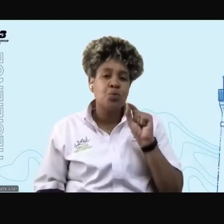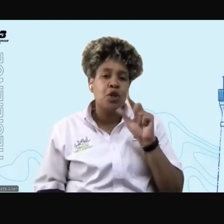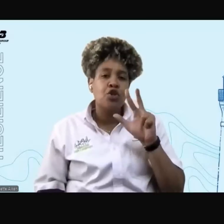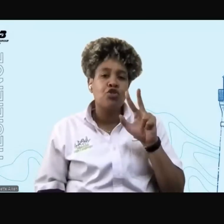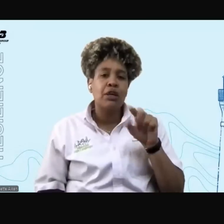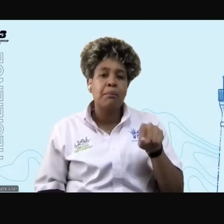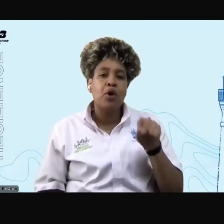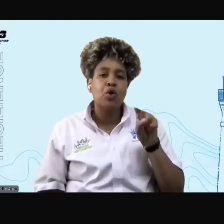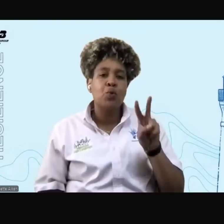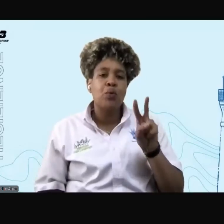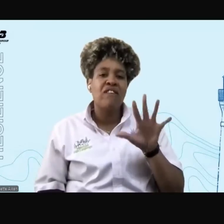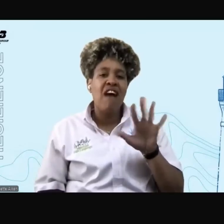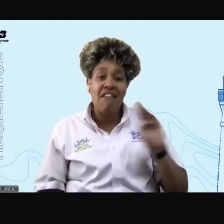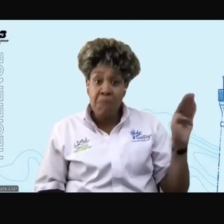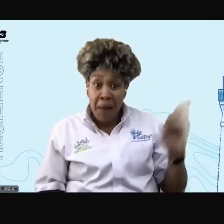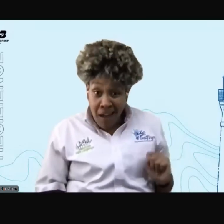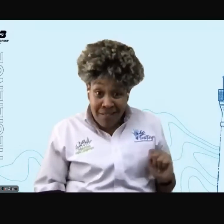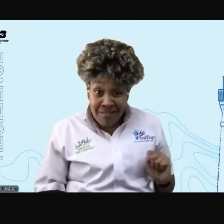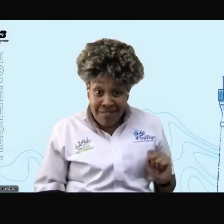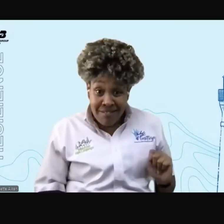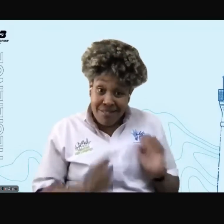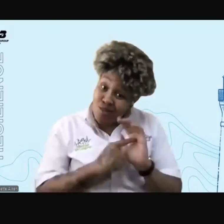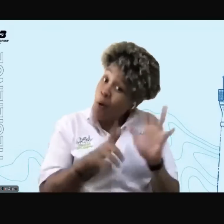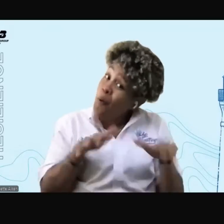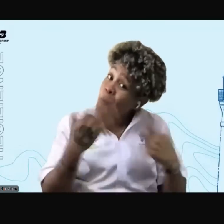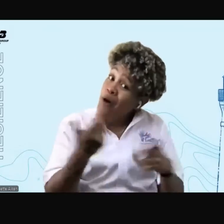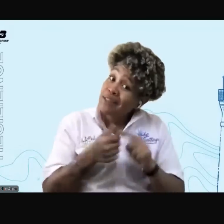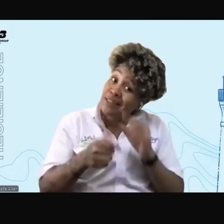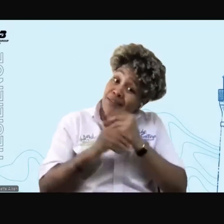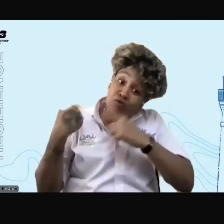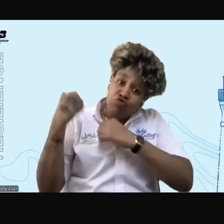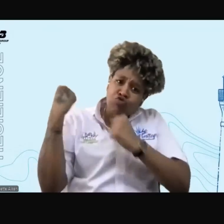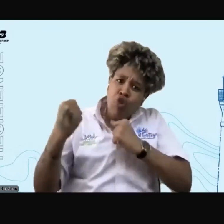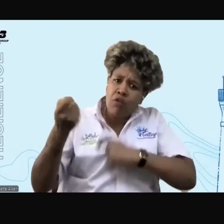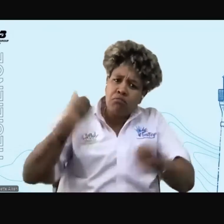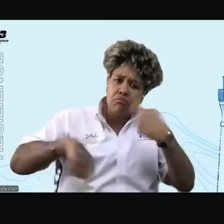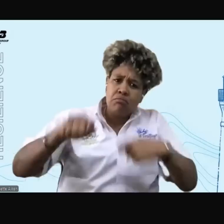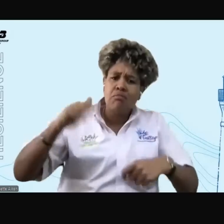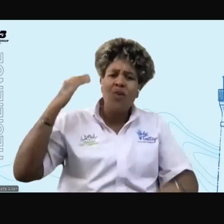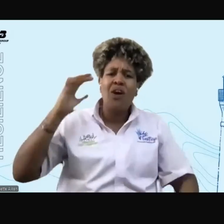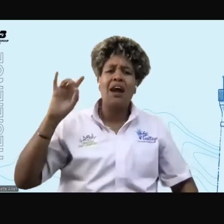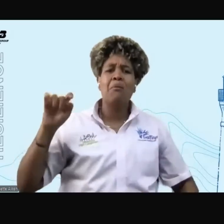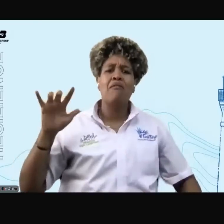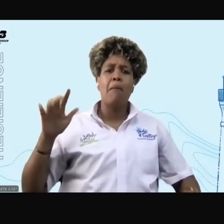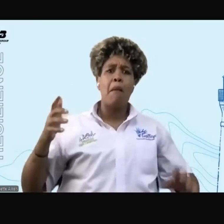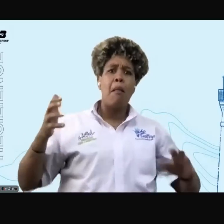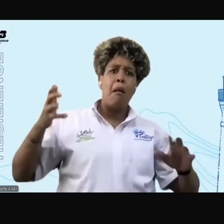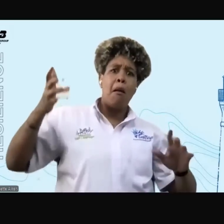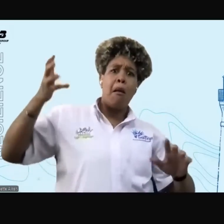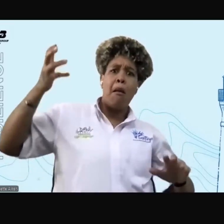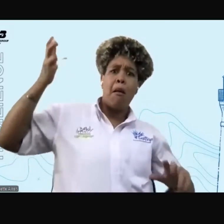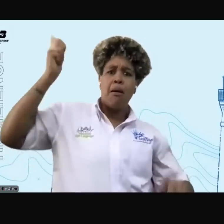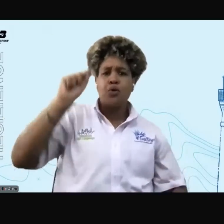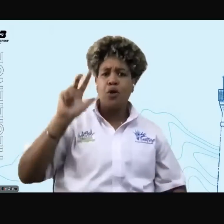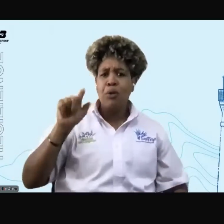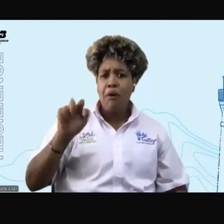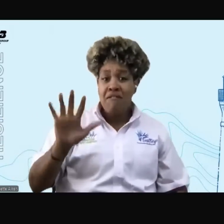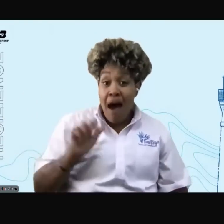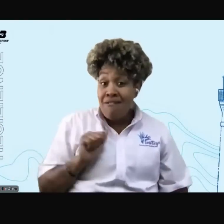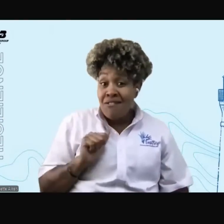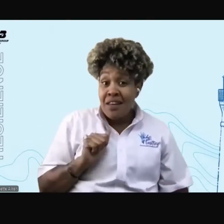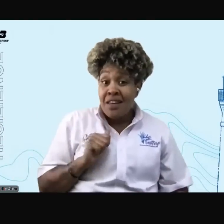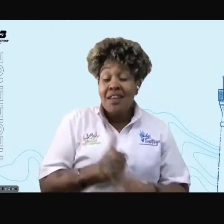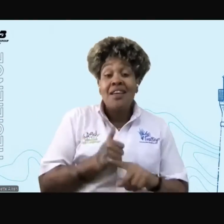23.525 billion. Is that evidence of a strong turnaround, ladies and gentlemen? Net profits attributable